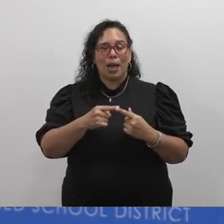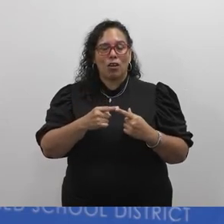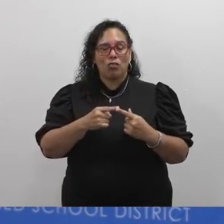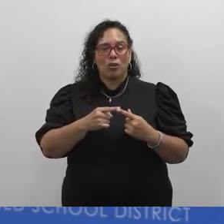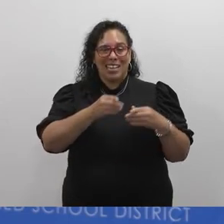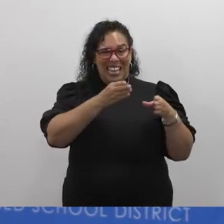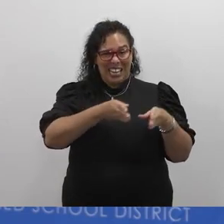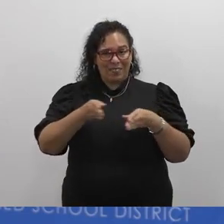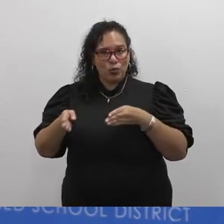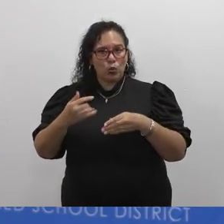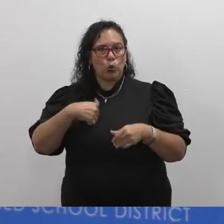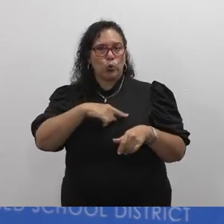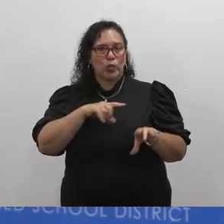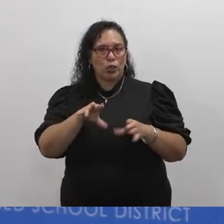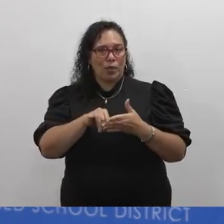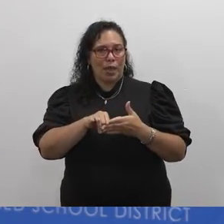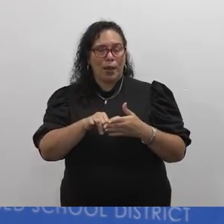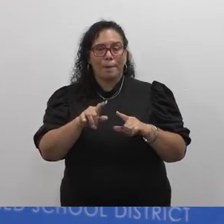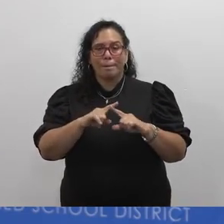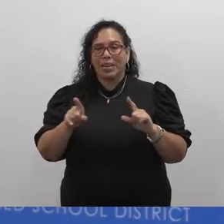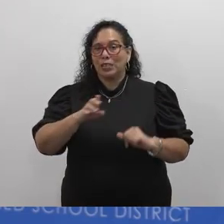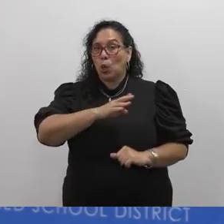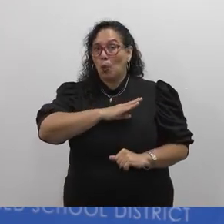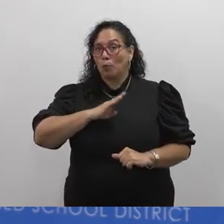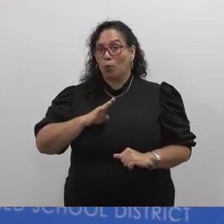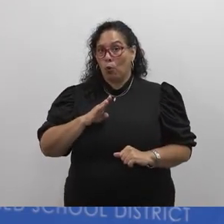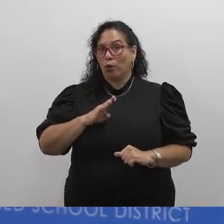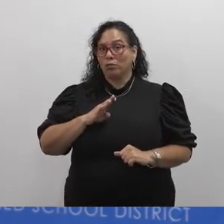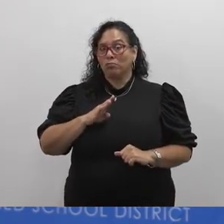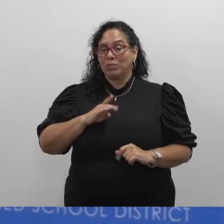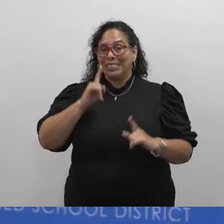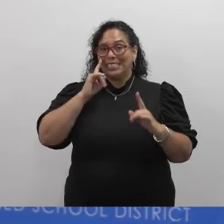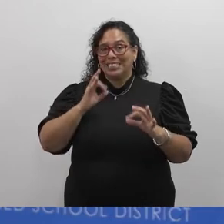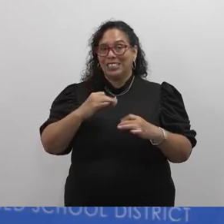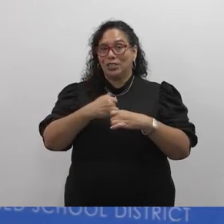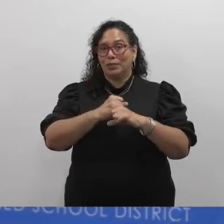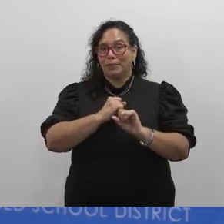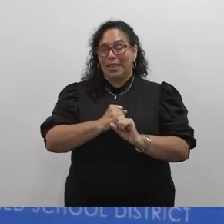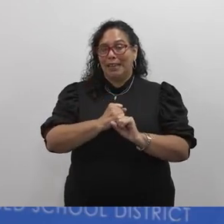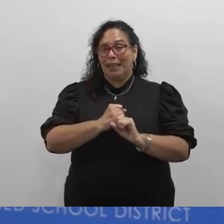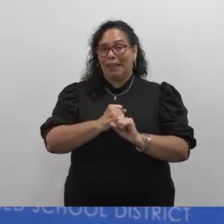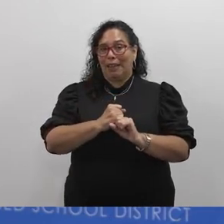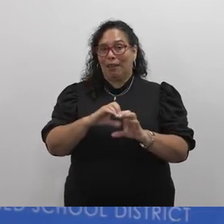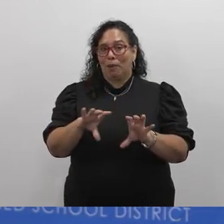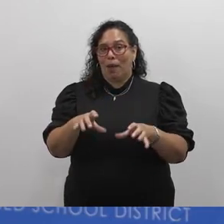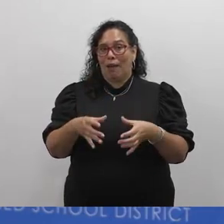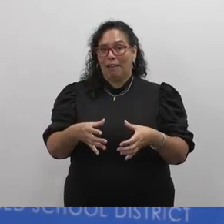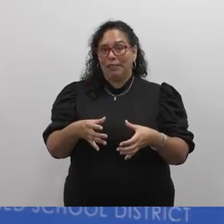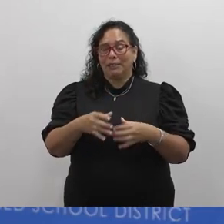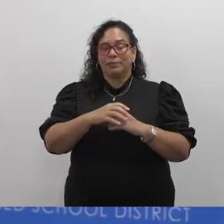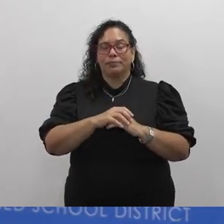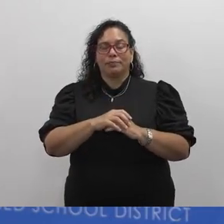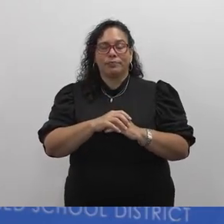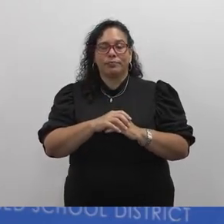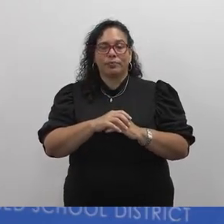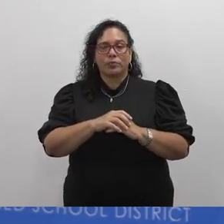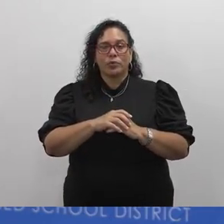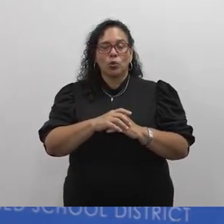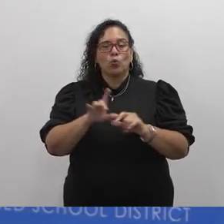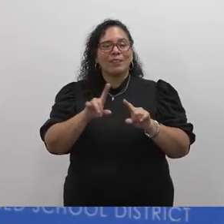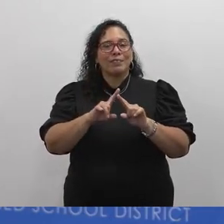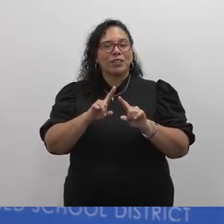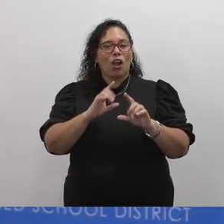a decision-making body. And I know that we have resources. AJ provided them early, and we've had conversations around different